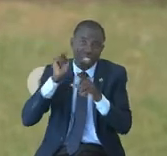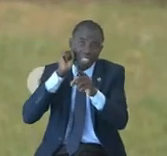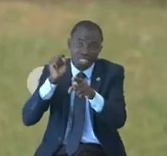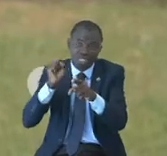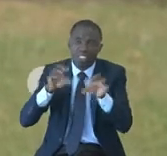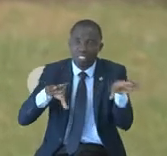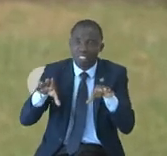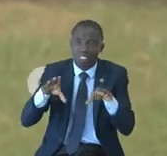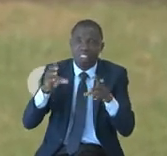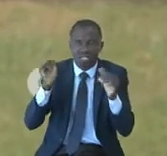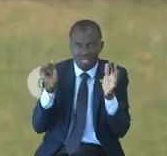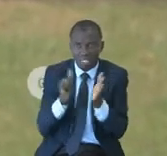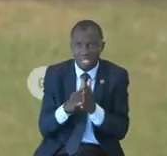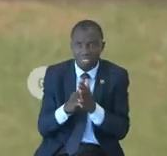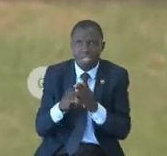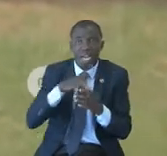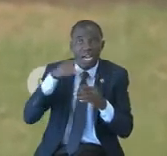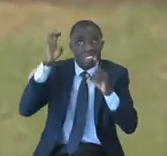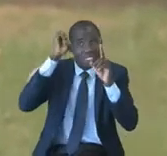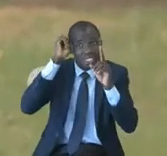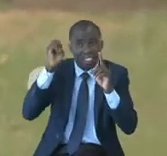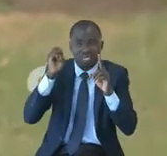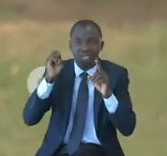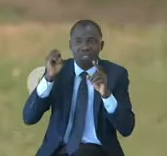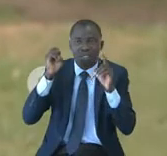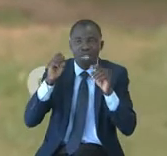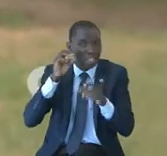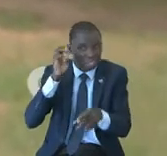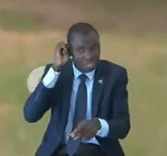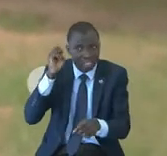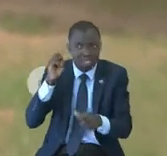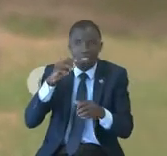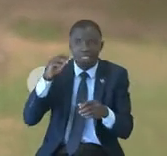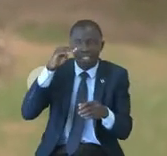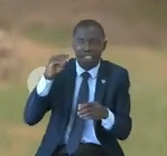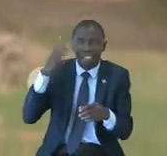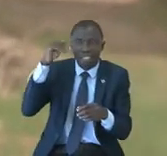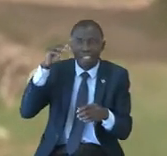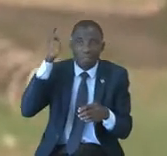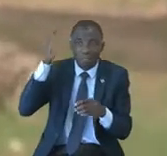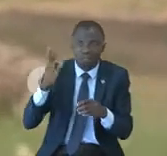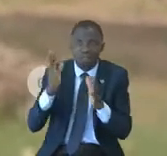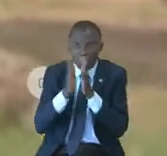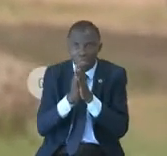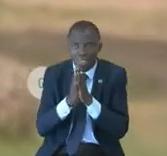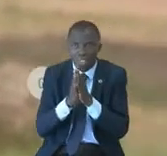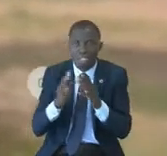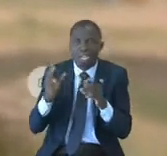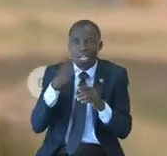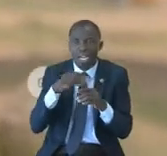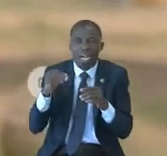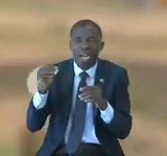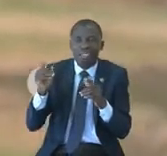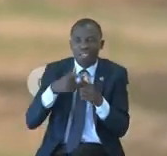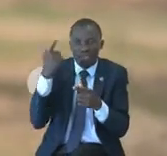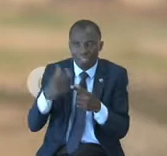problem. And he prayed. He said, wherever that problem is in the body, leg, and wherever, I said, yes,